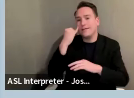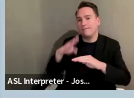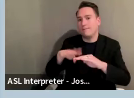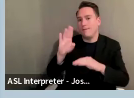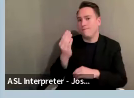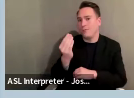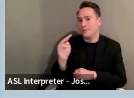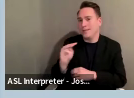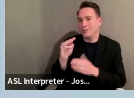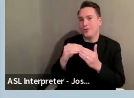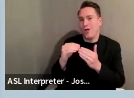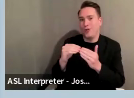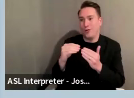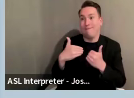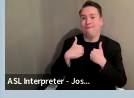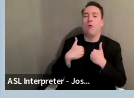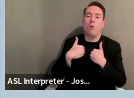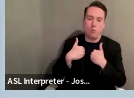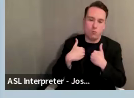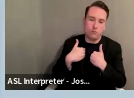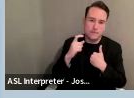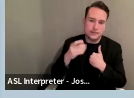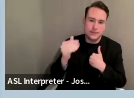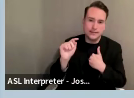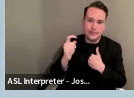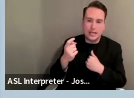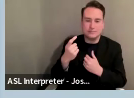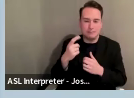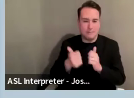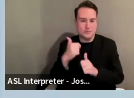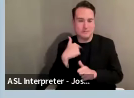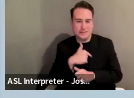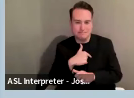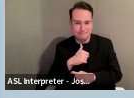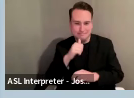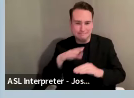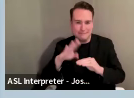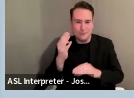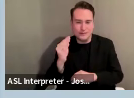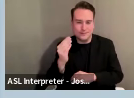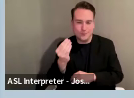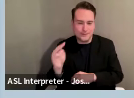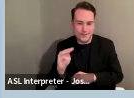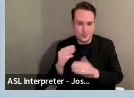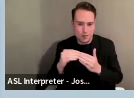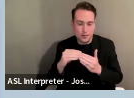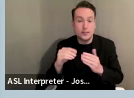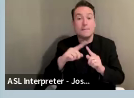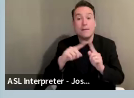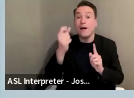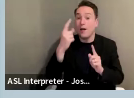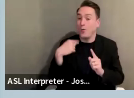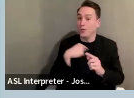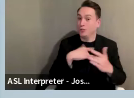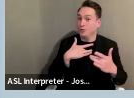at all. So we're not too concerned with estate taxes, but we are concerned with probate fees because, as you saw with that